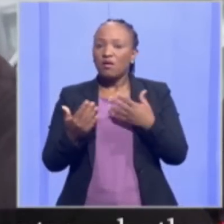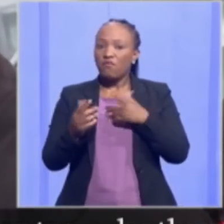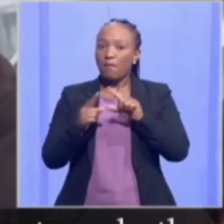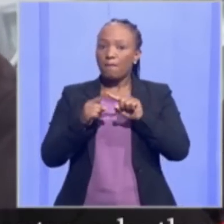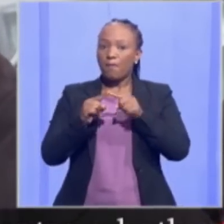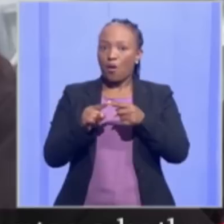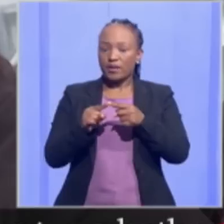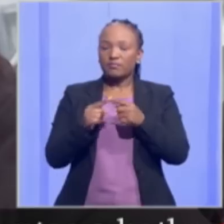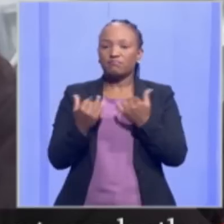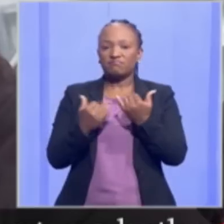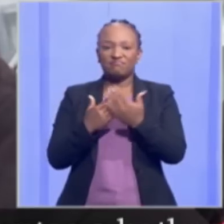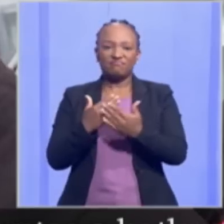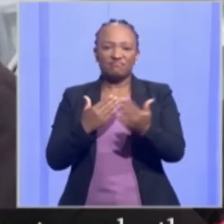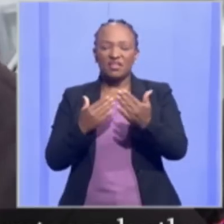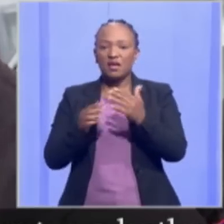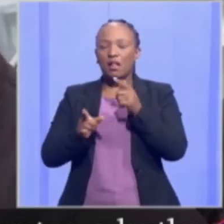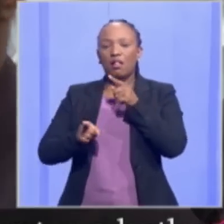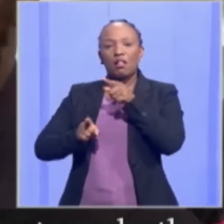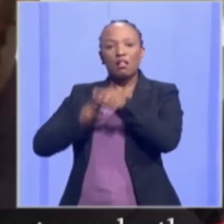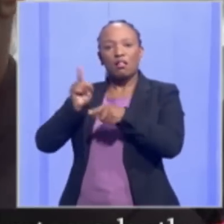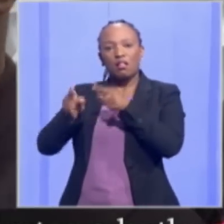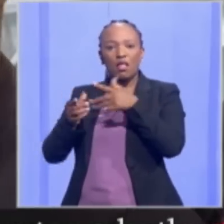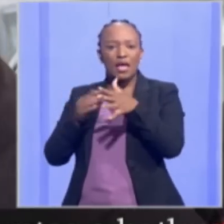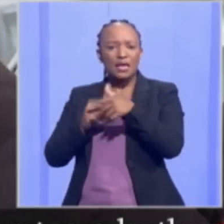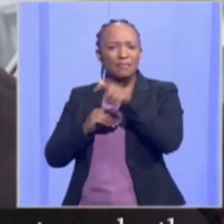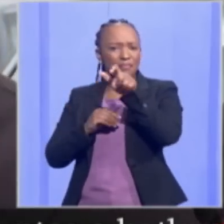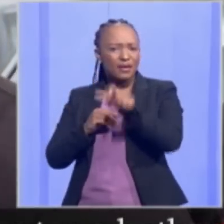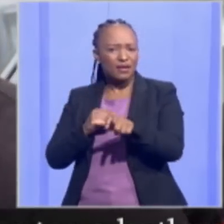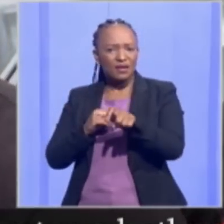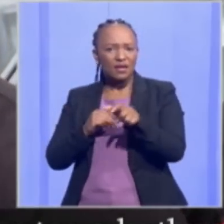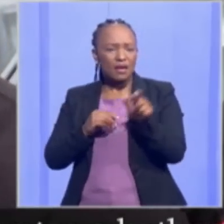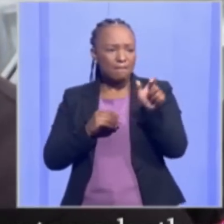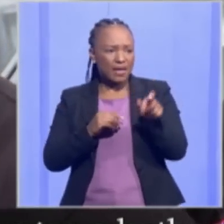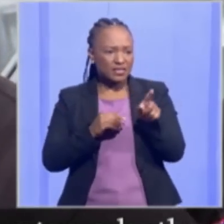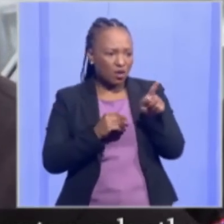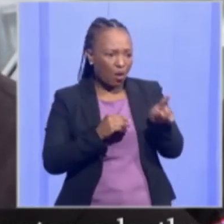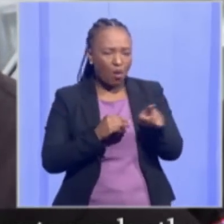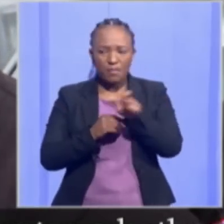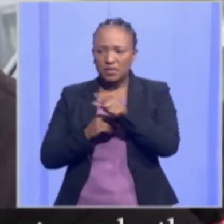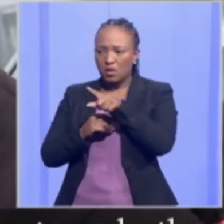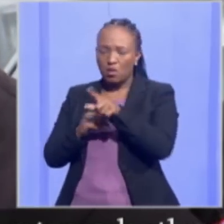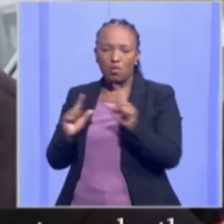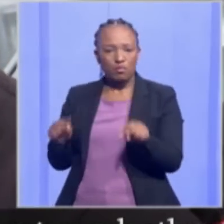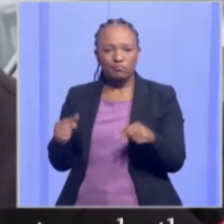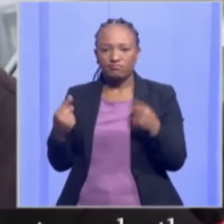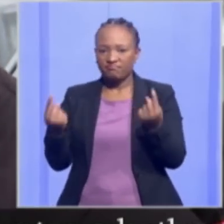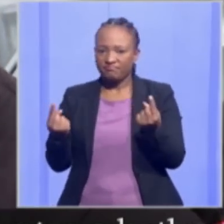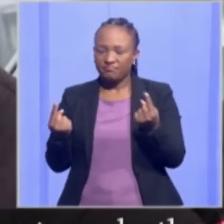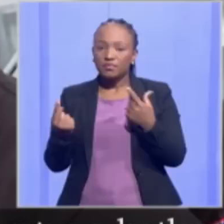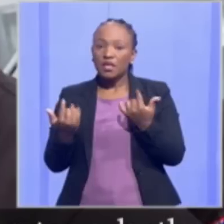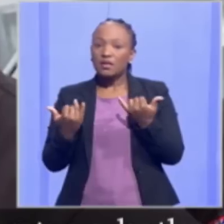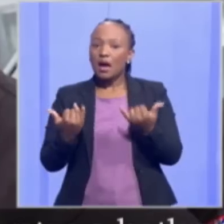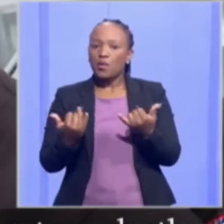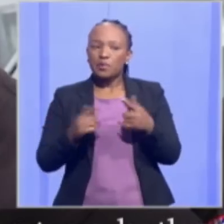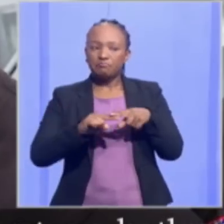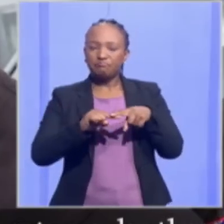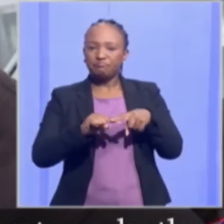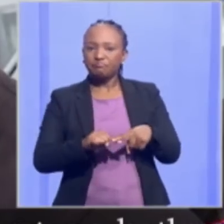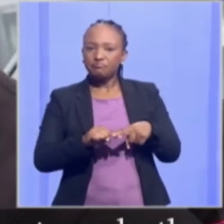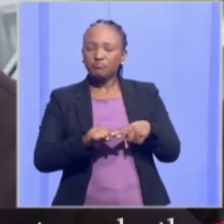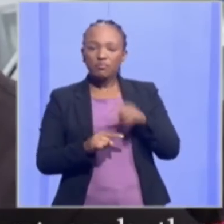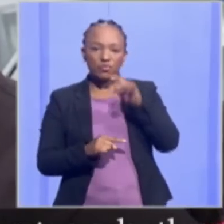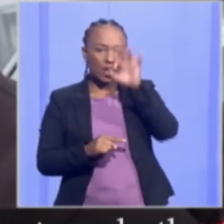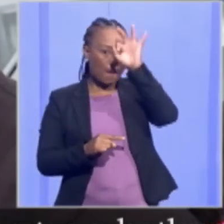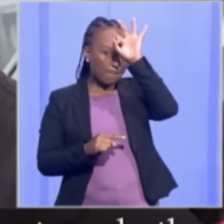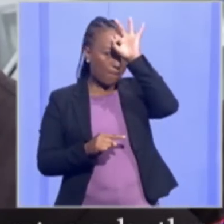view, we cannot point anybody and say this is the person or this is not the person. Yes, we are relying on the